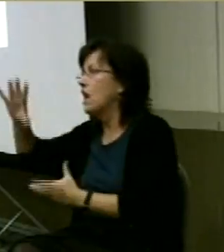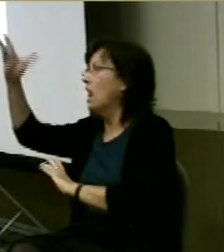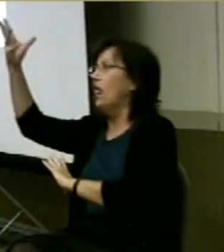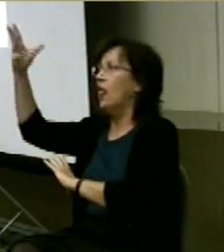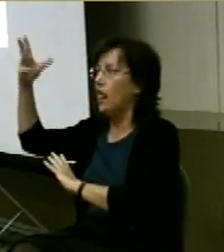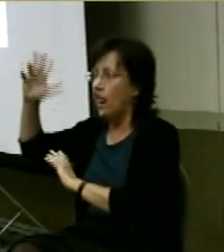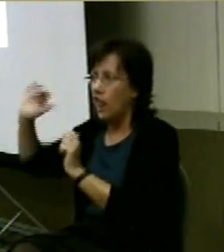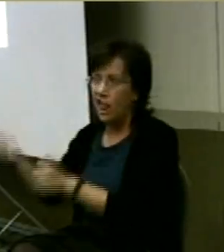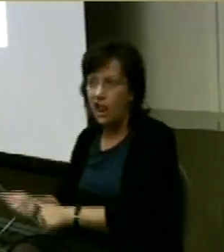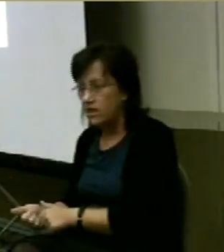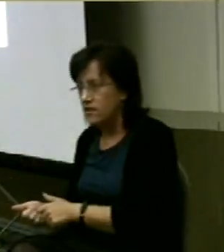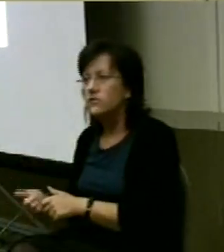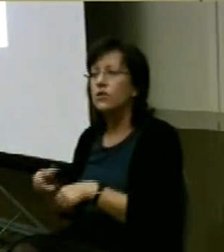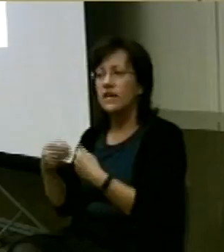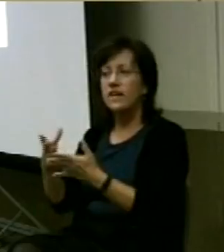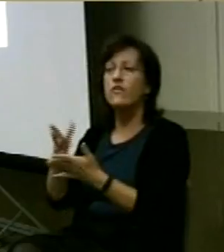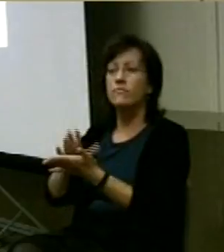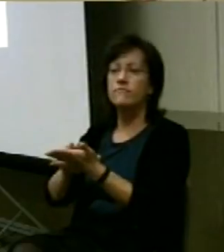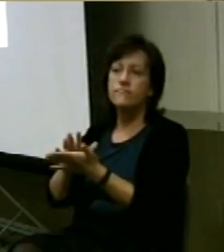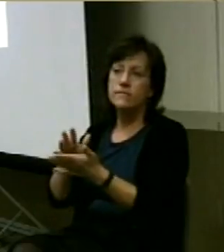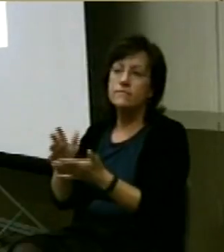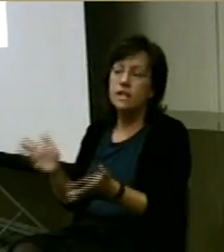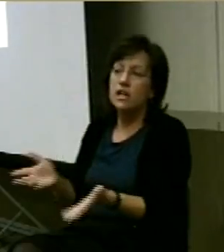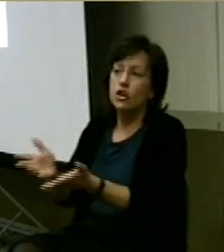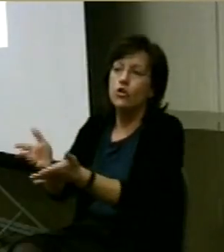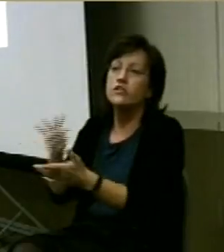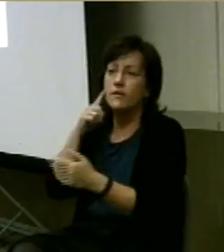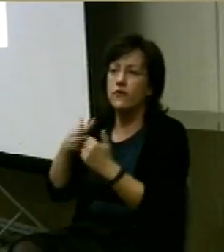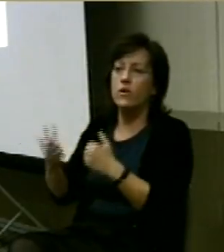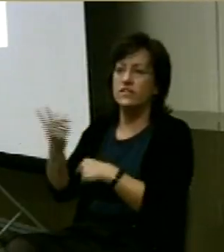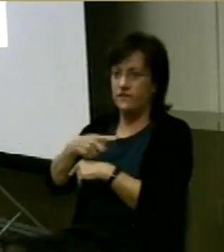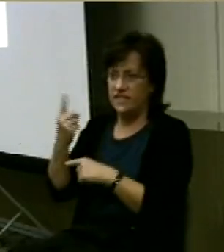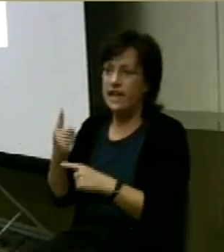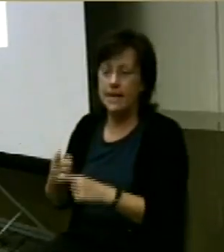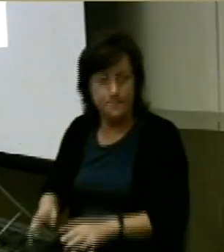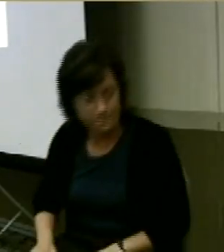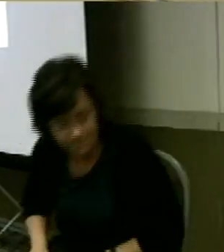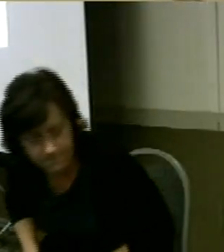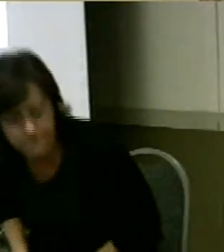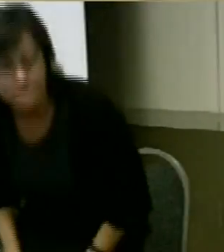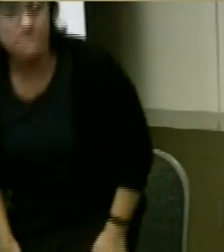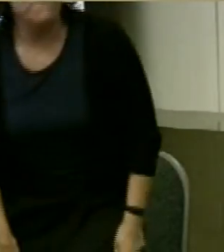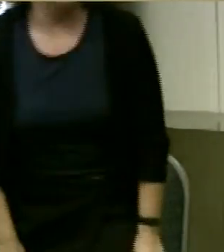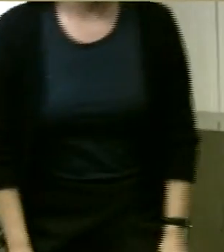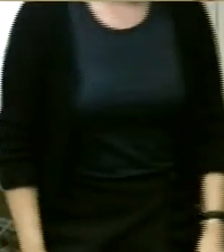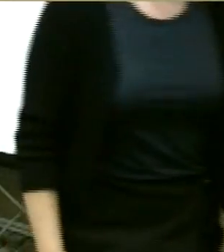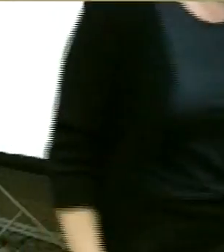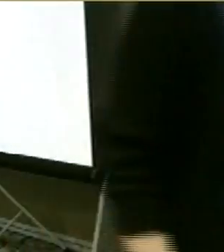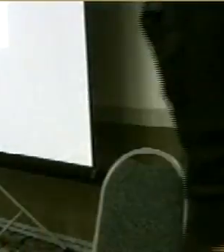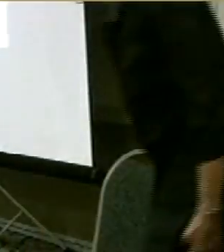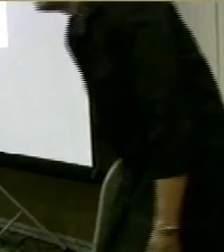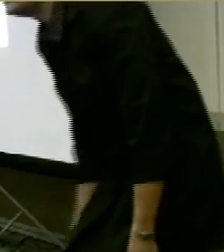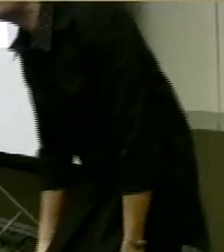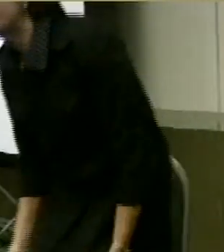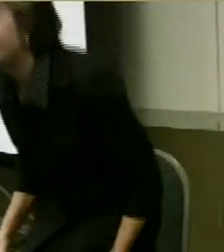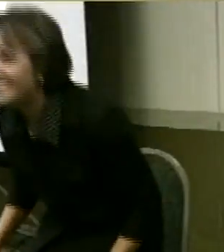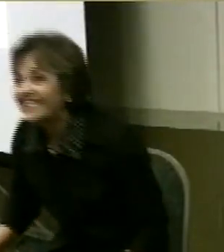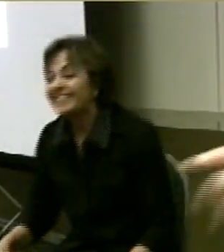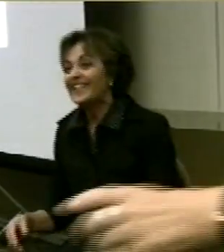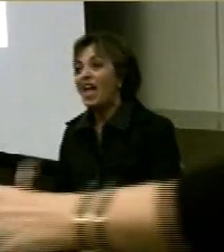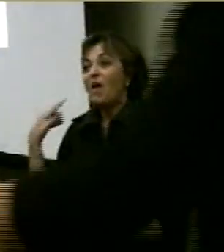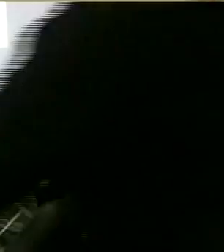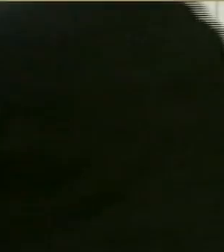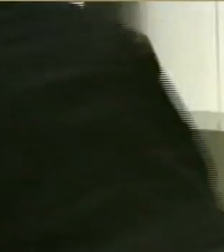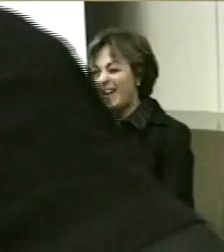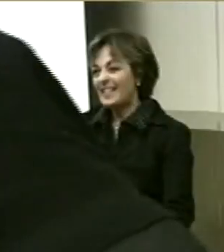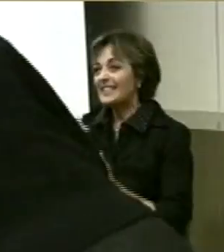to make it through the rest of the day. A point system, a point system, something that a lot of you are very familiar with.